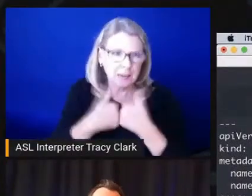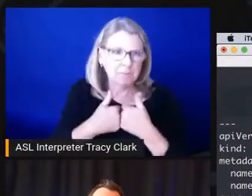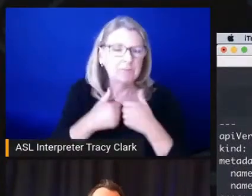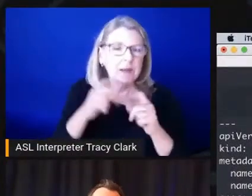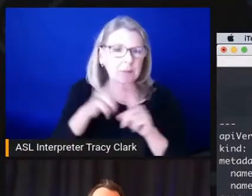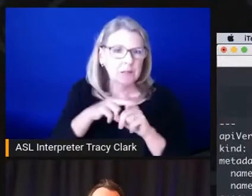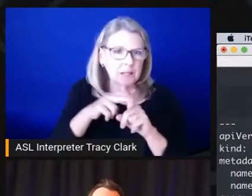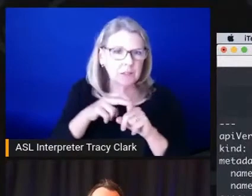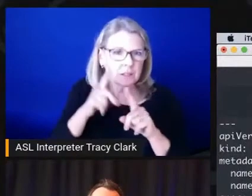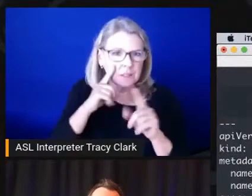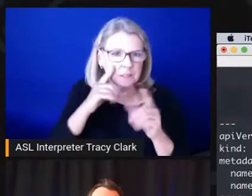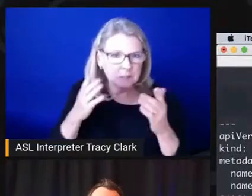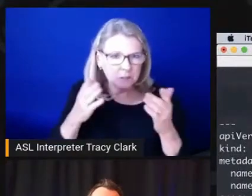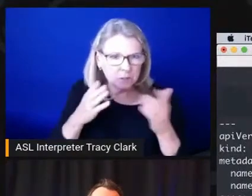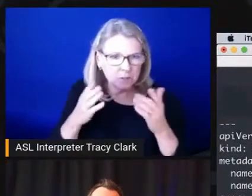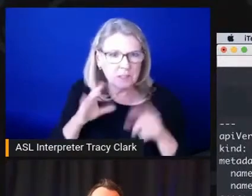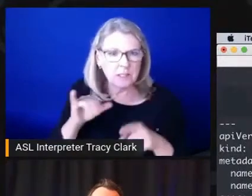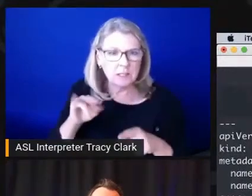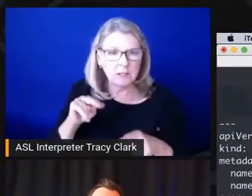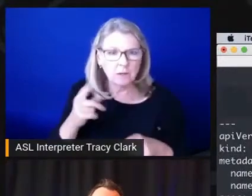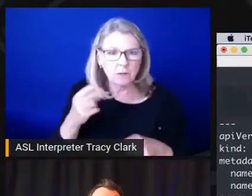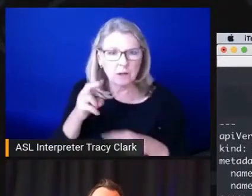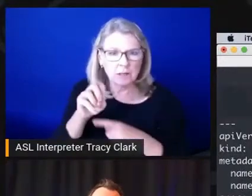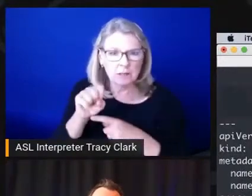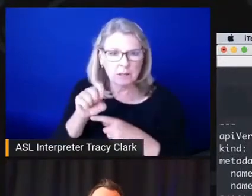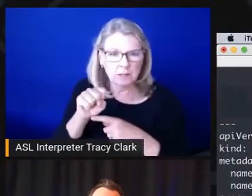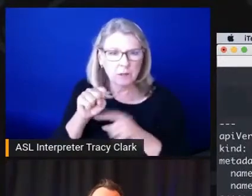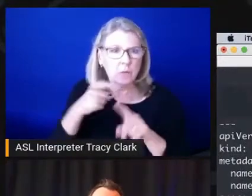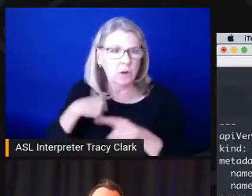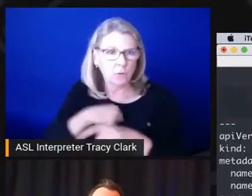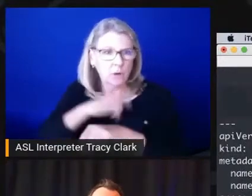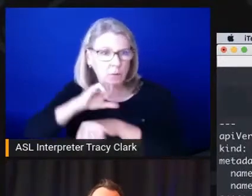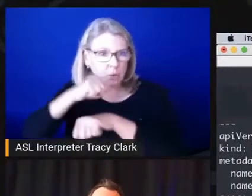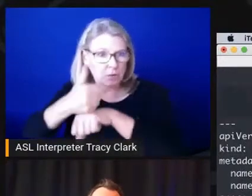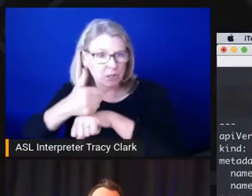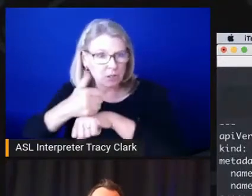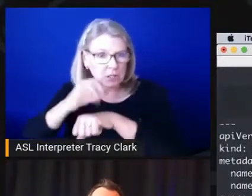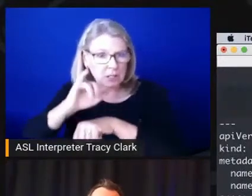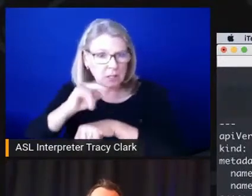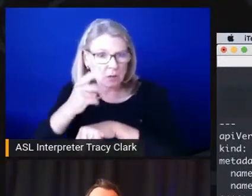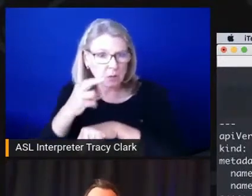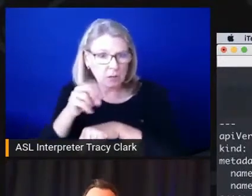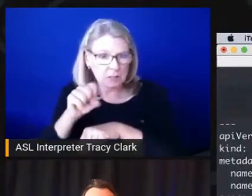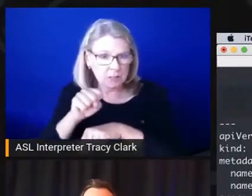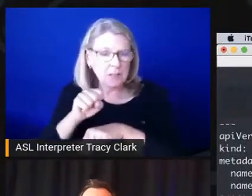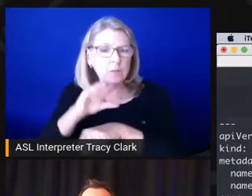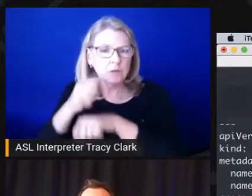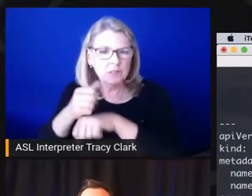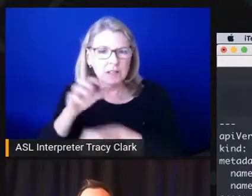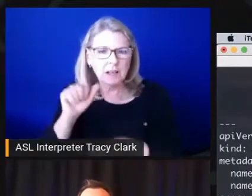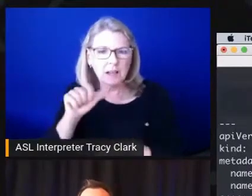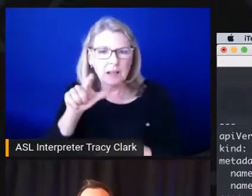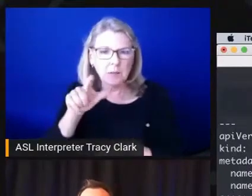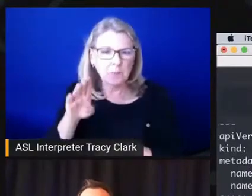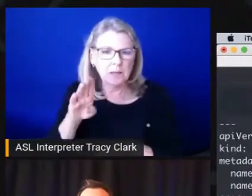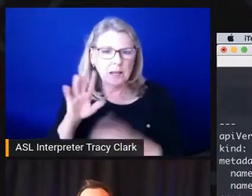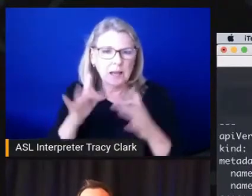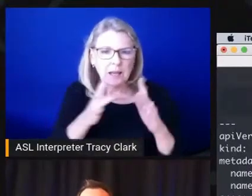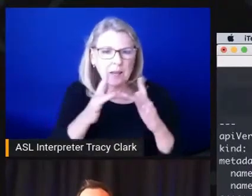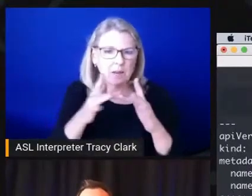and when we provision an ingress, it provisions an ALB, internet facing, and you will mention, okay, I want a dual